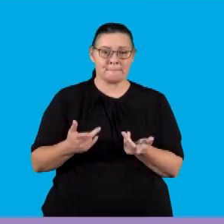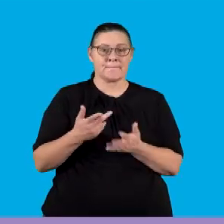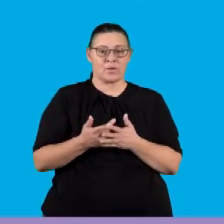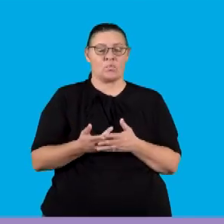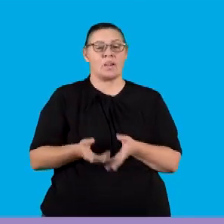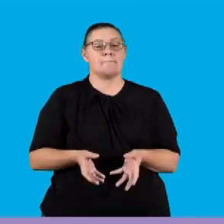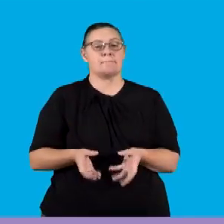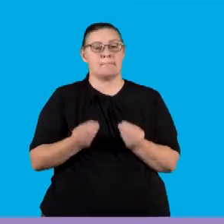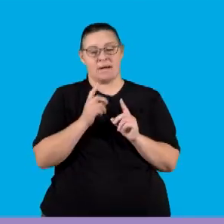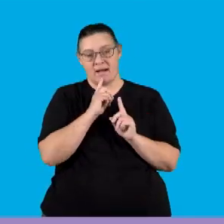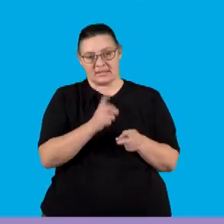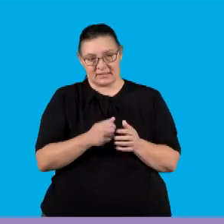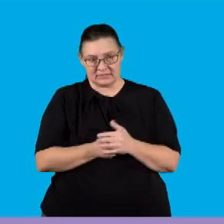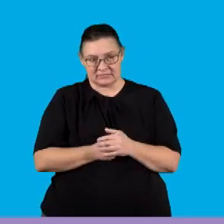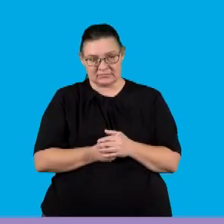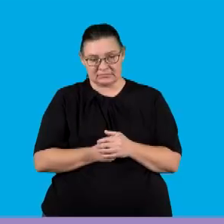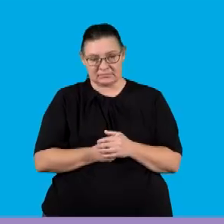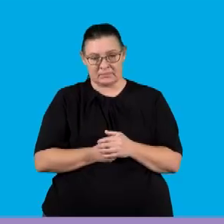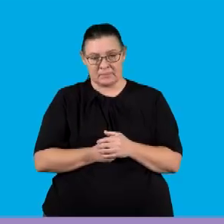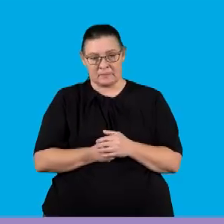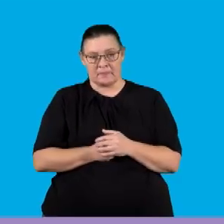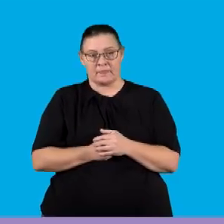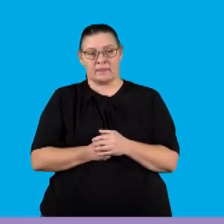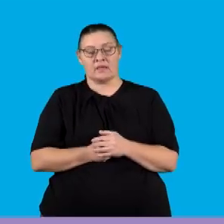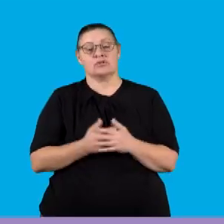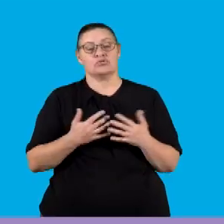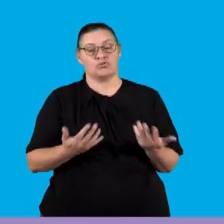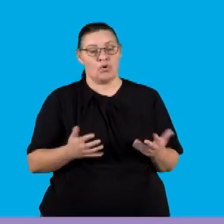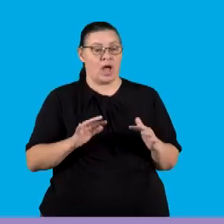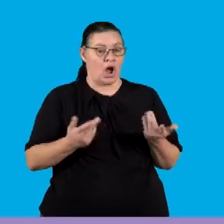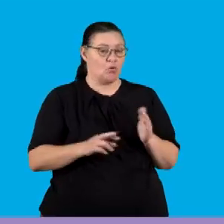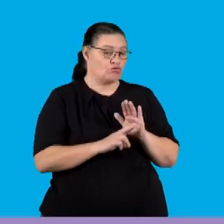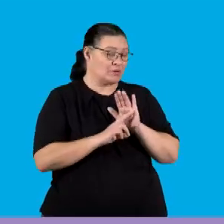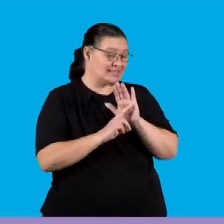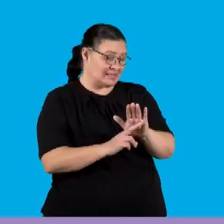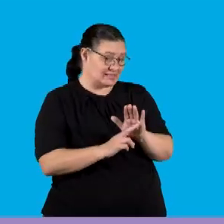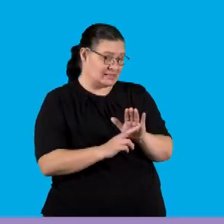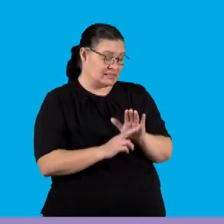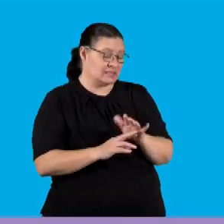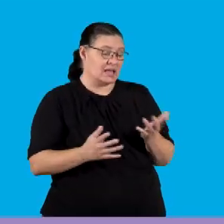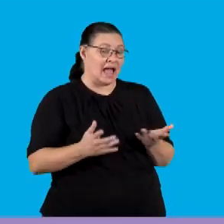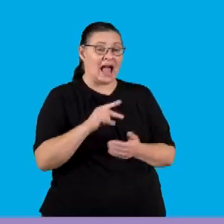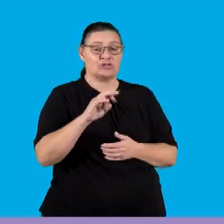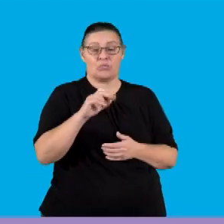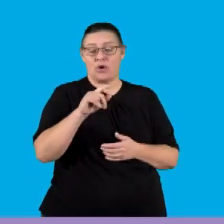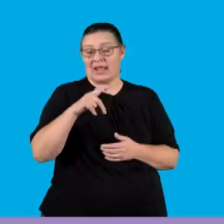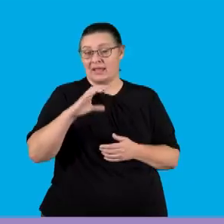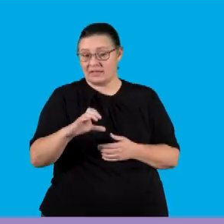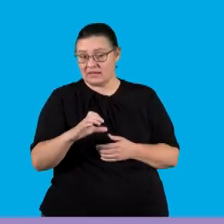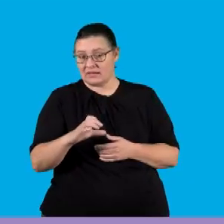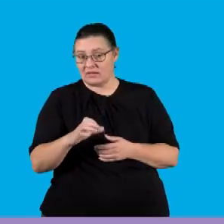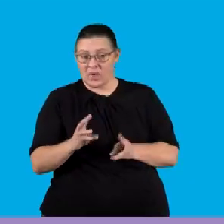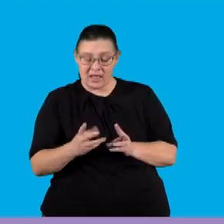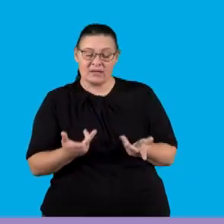3, and this will all result in giving us that output value. So how do we represent that output value again in algebraic